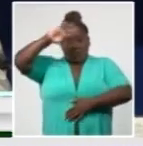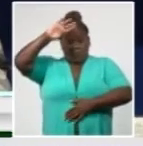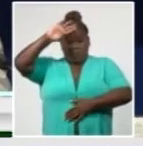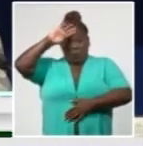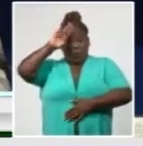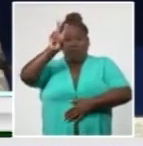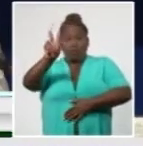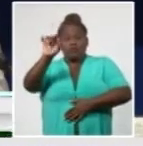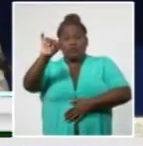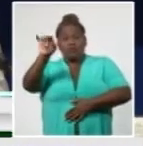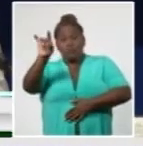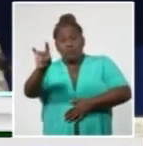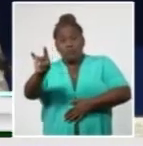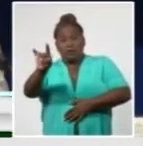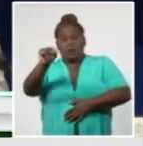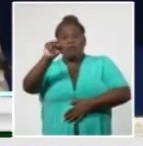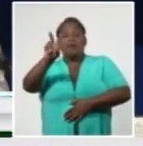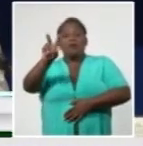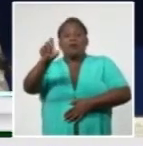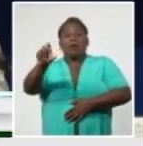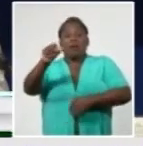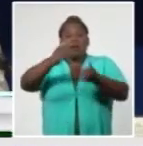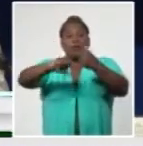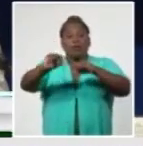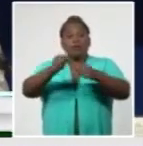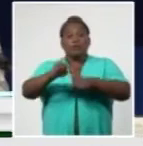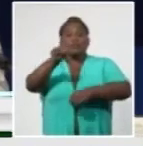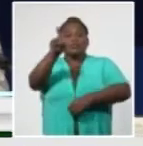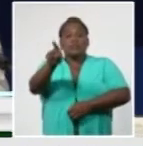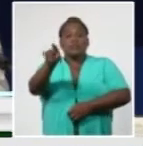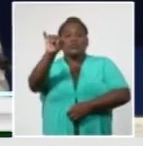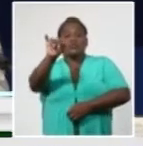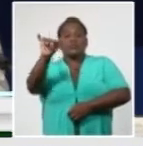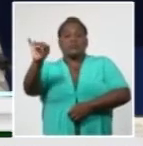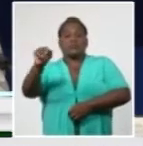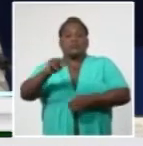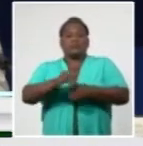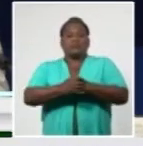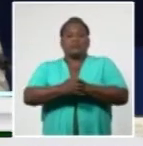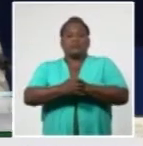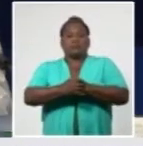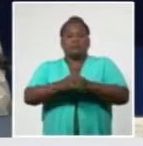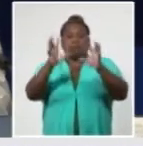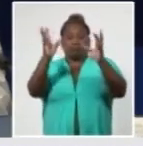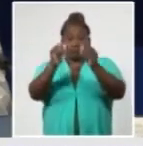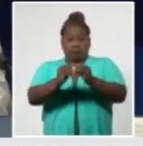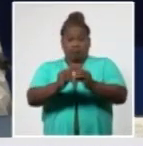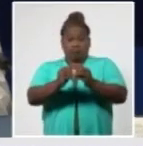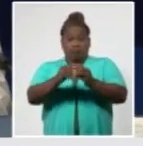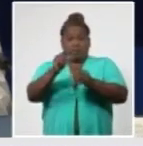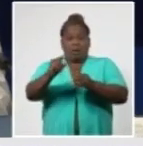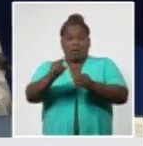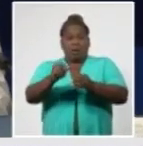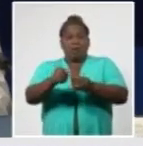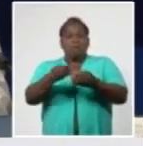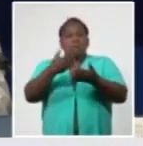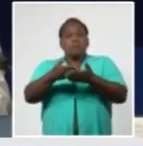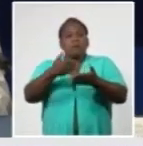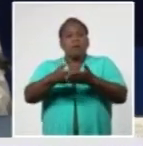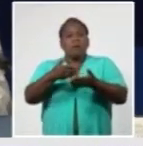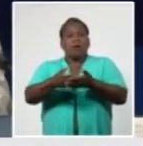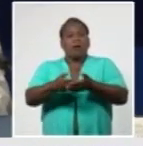Center, 312. In Santiago de Cuba's 269, and in Villa